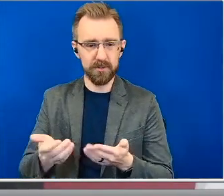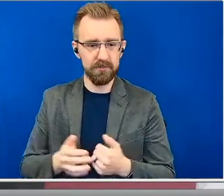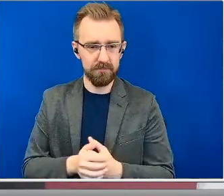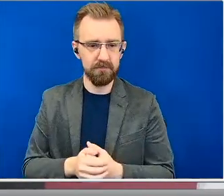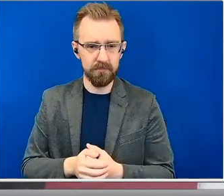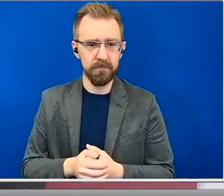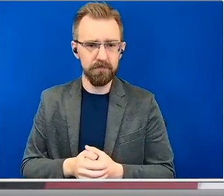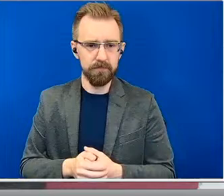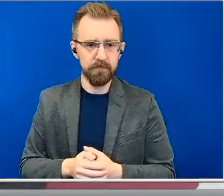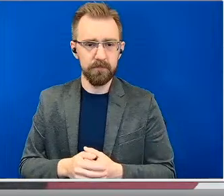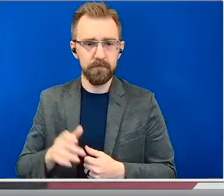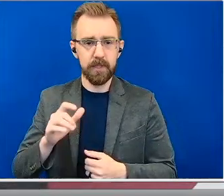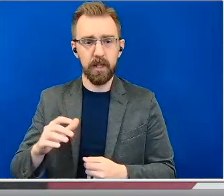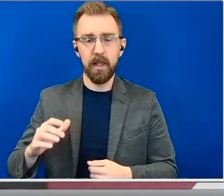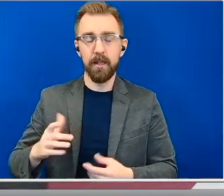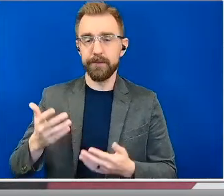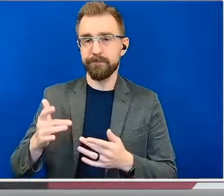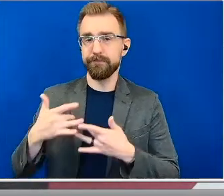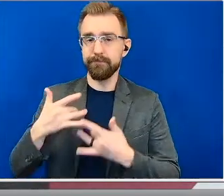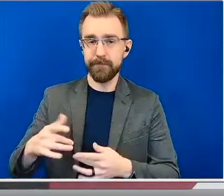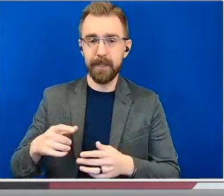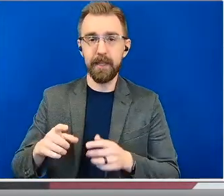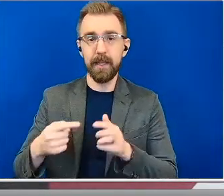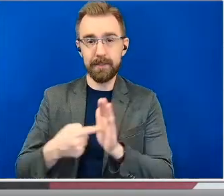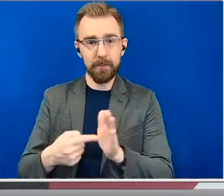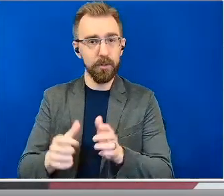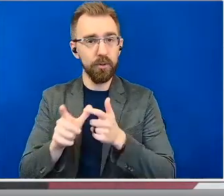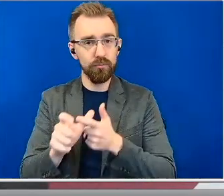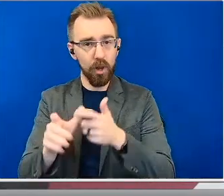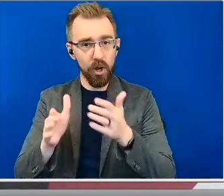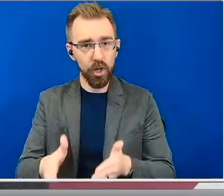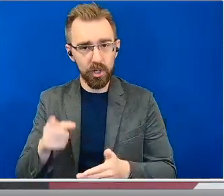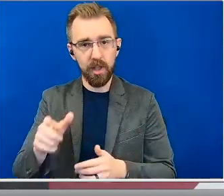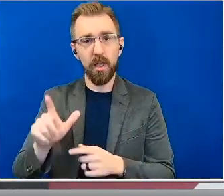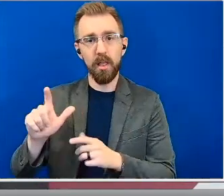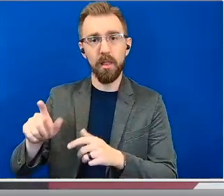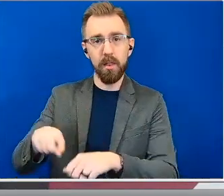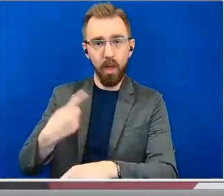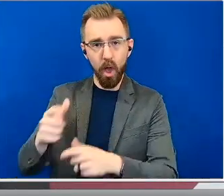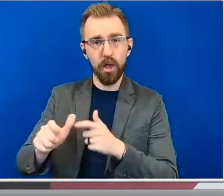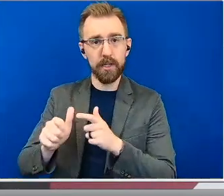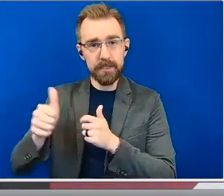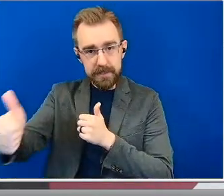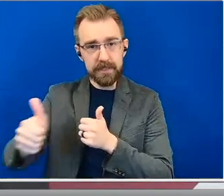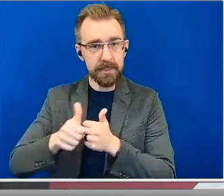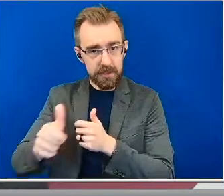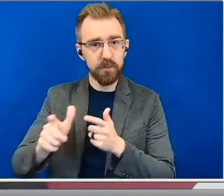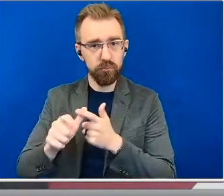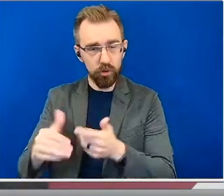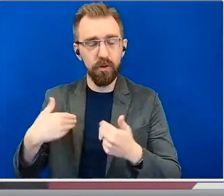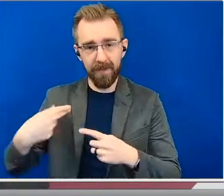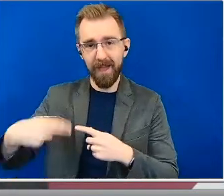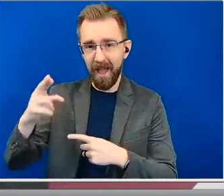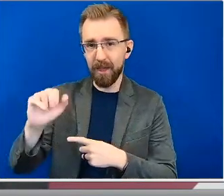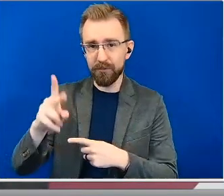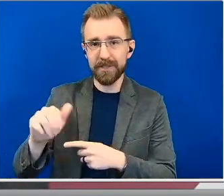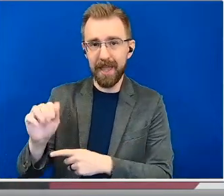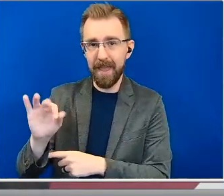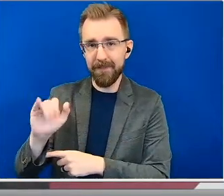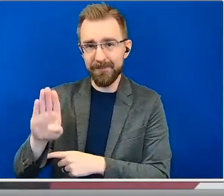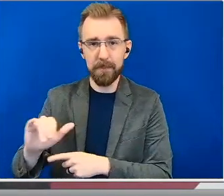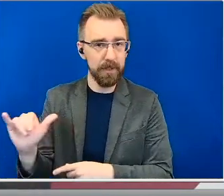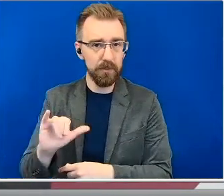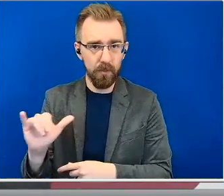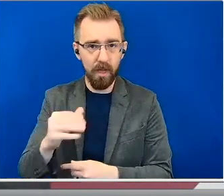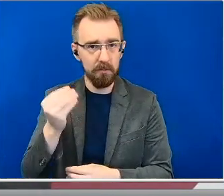classic examples are runners, right? Especially long distance runners have high risk of atrial fibrillation as well. So it is not